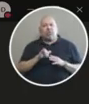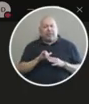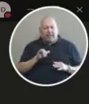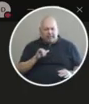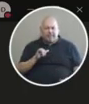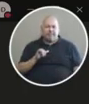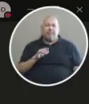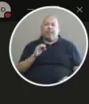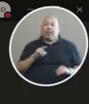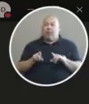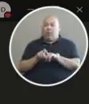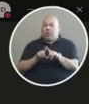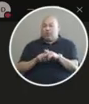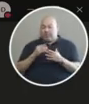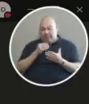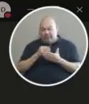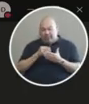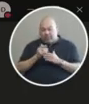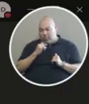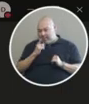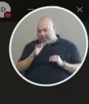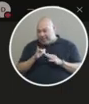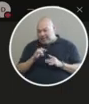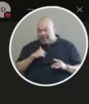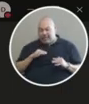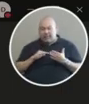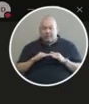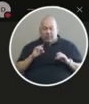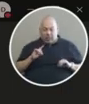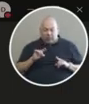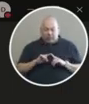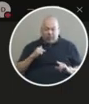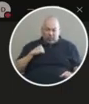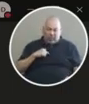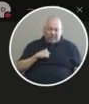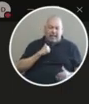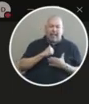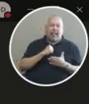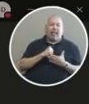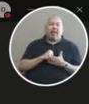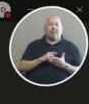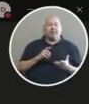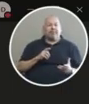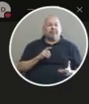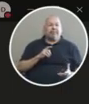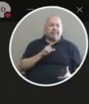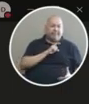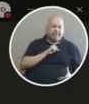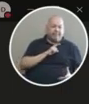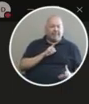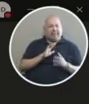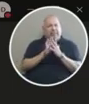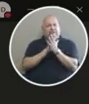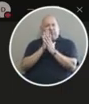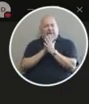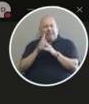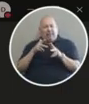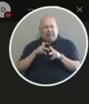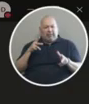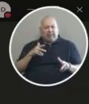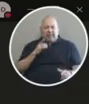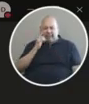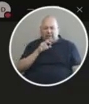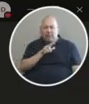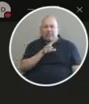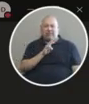so. In addition to the funds, if there is one thing that the community can do for us is to help us police the traffic lights